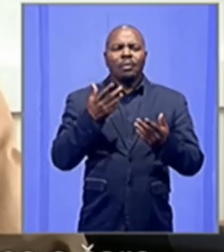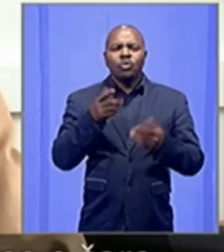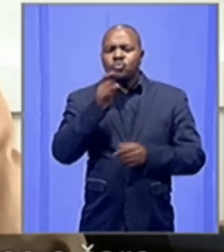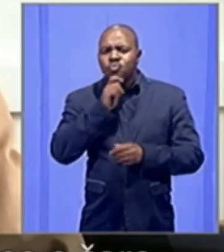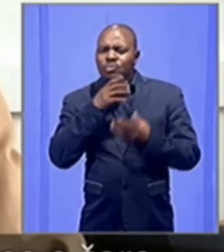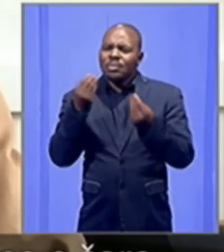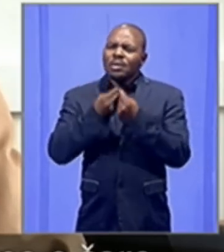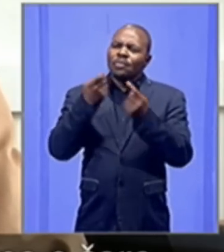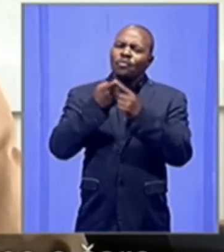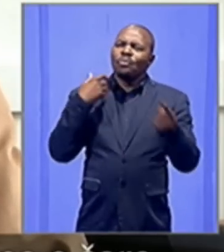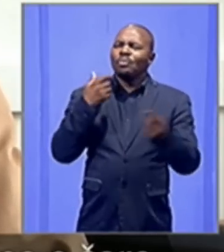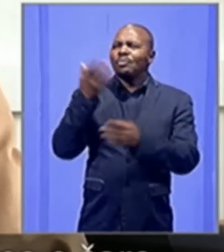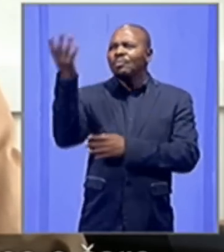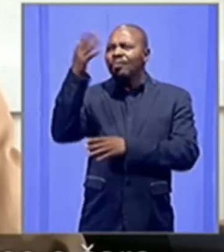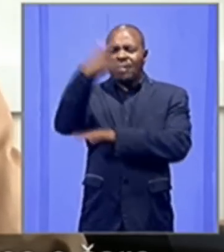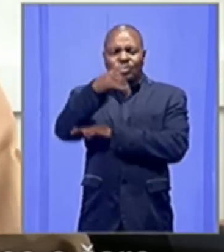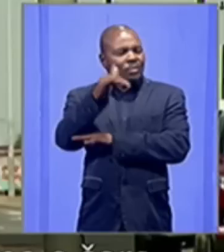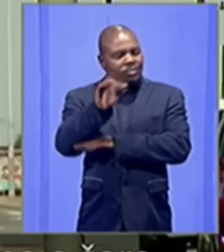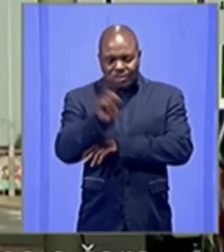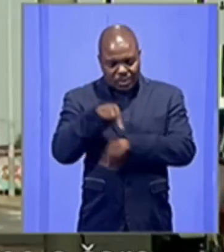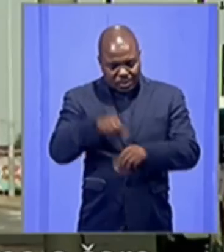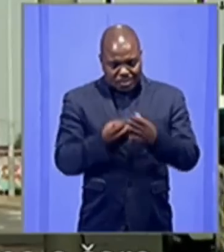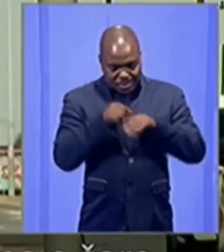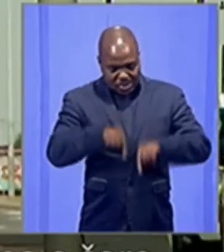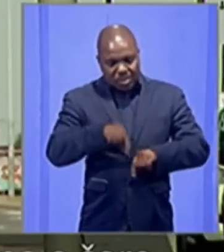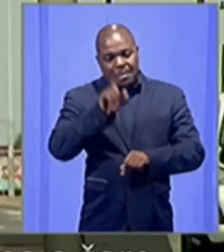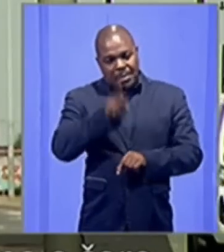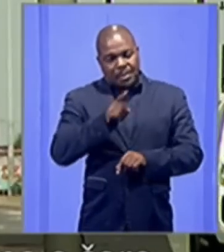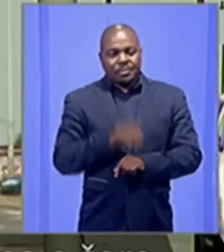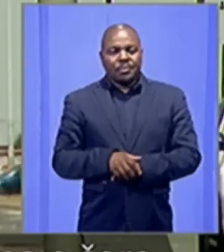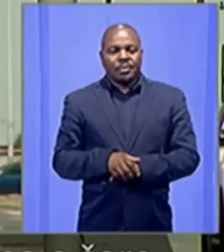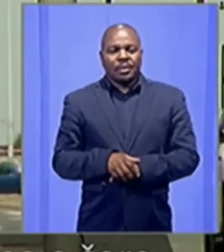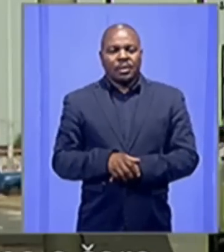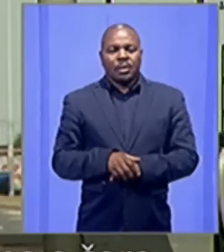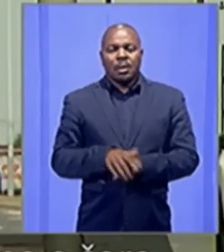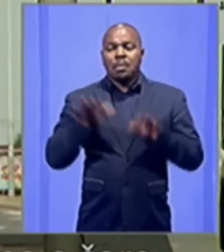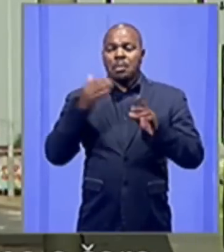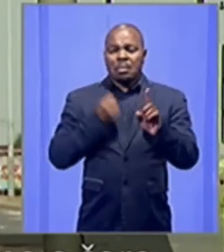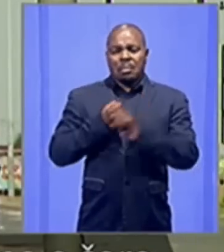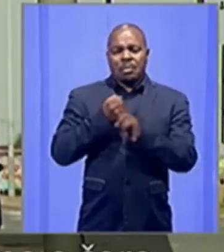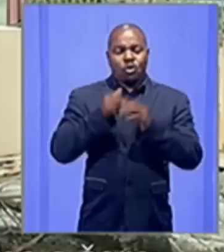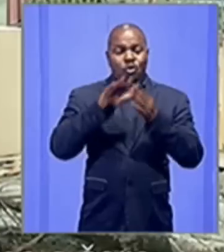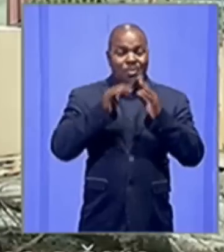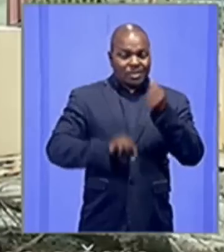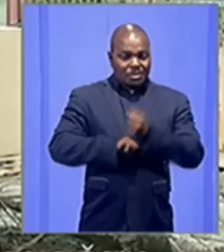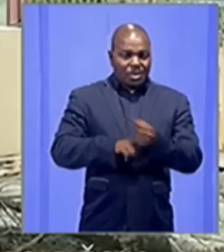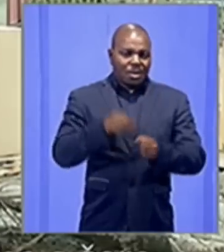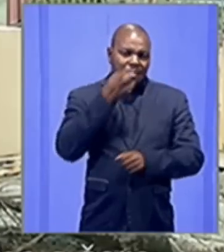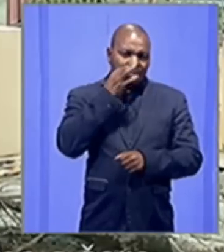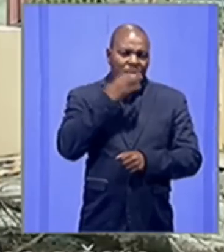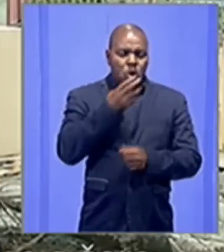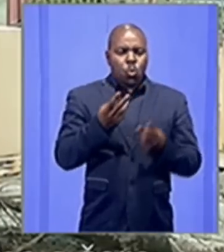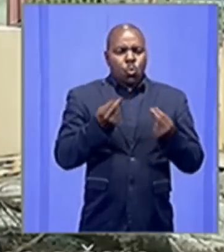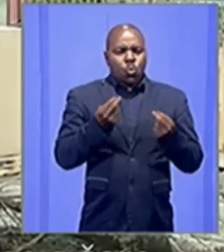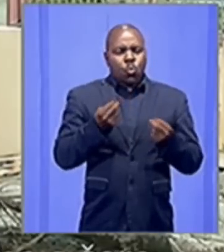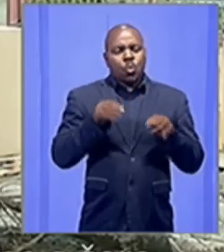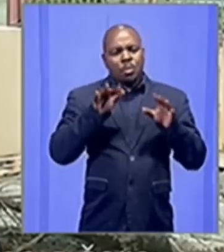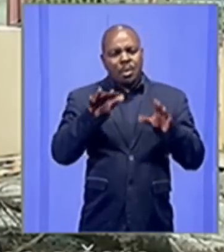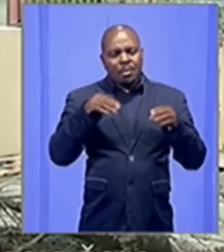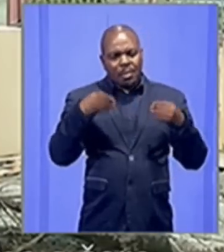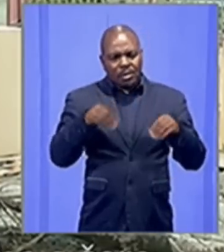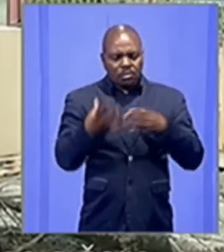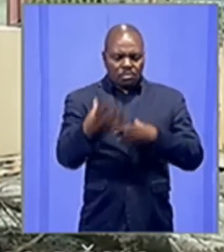dintho tse hlahisitsweng ke dinaha tse ding. Ba kgaratlhela baagi ba re go tshwanetse go nne le ditšhono tsa bagwebi ba bašwa go nna le seabe